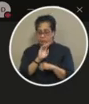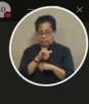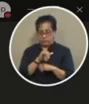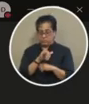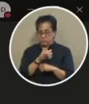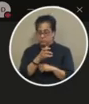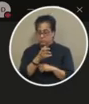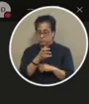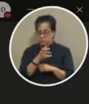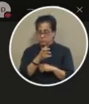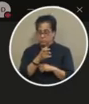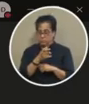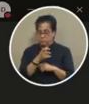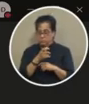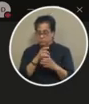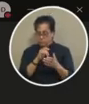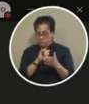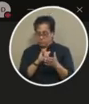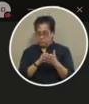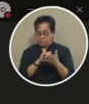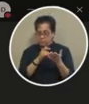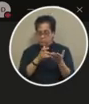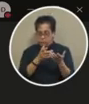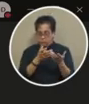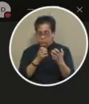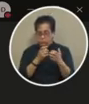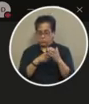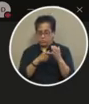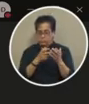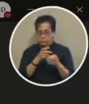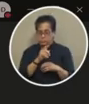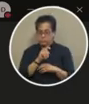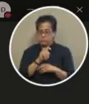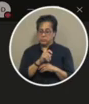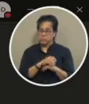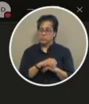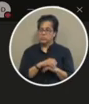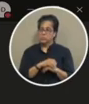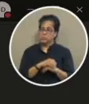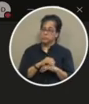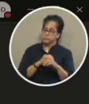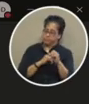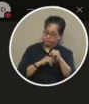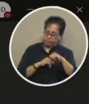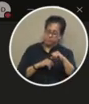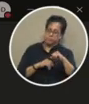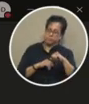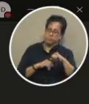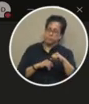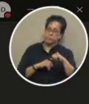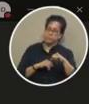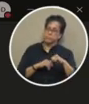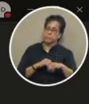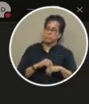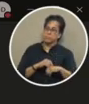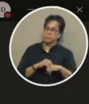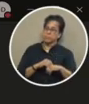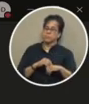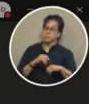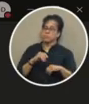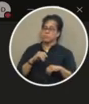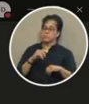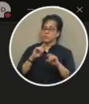something that is what would fall in line with what you are asking for? Yes. I have some comments about that.